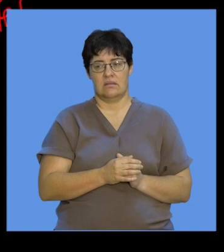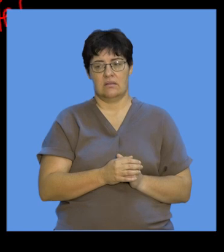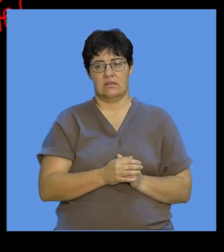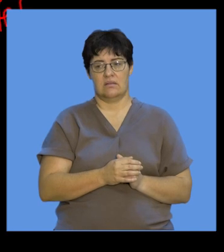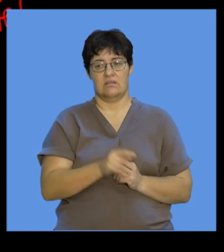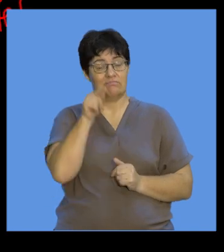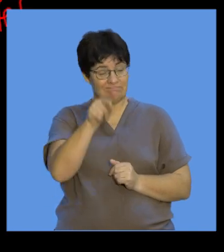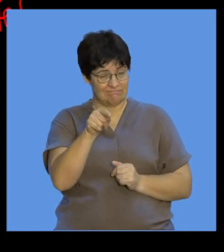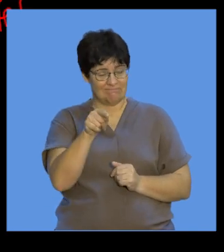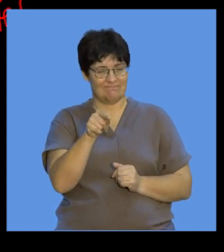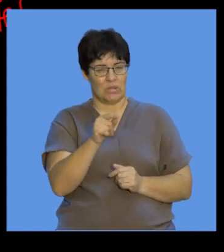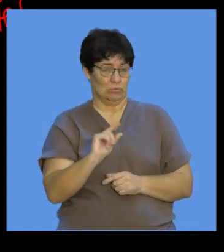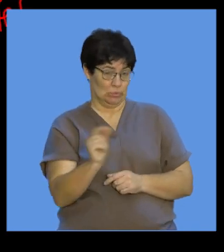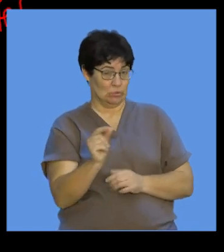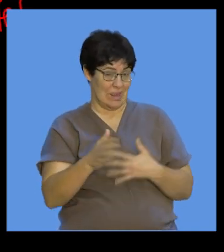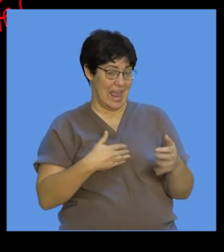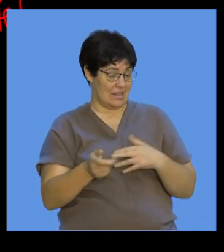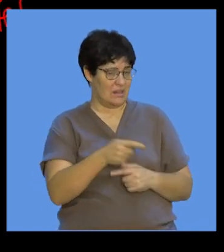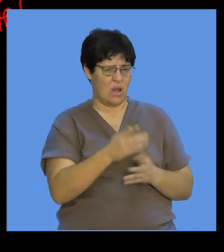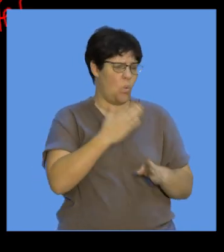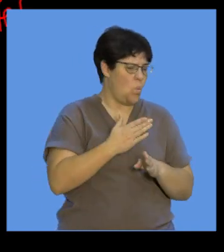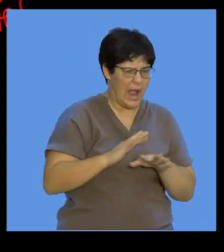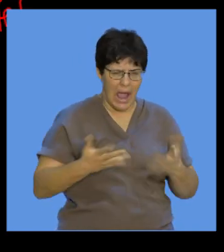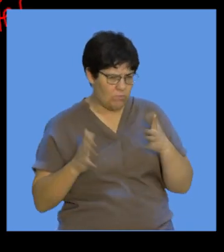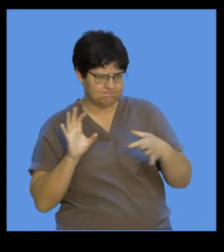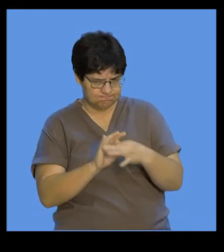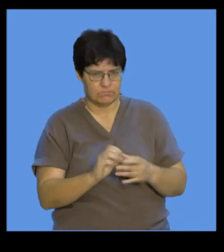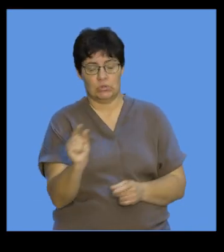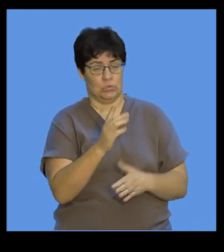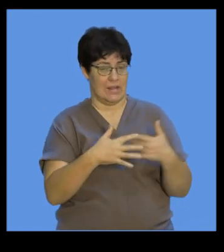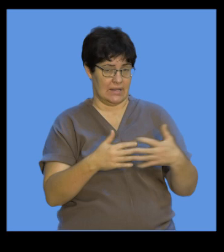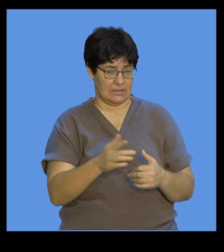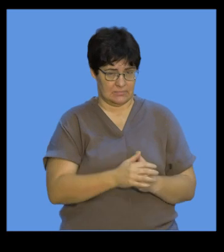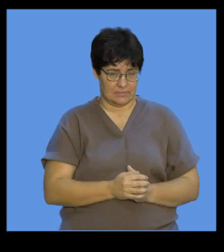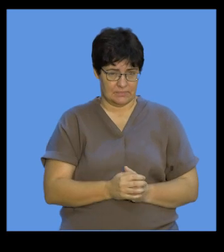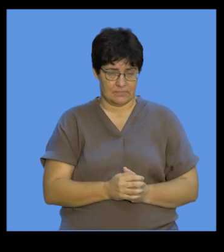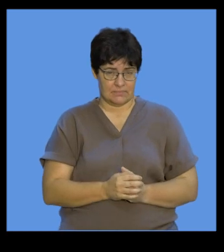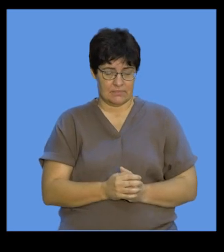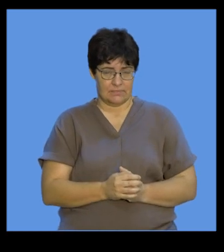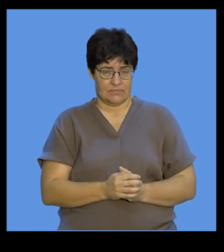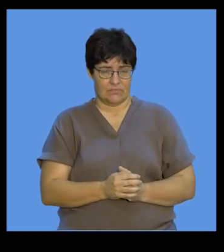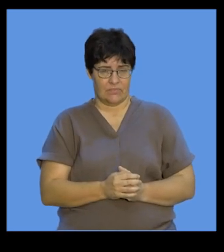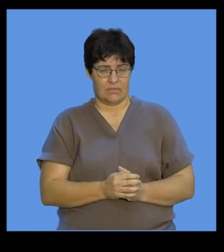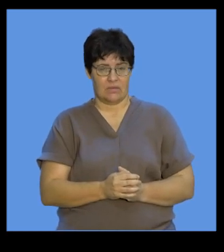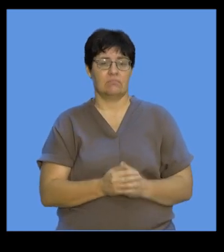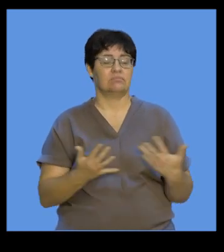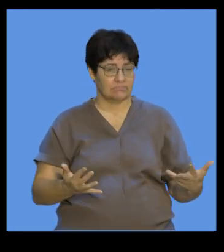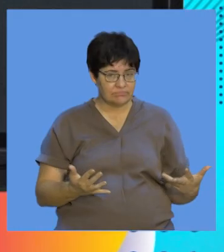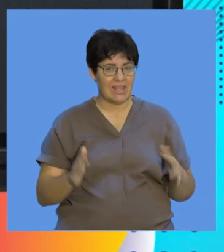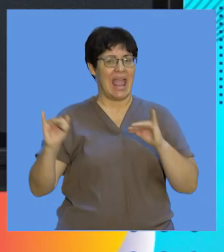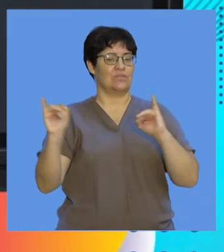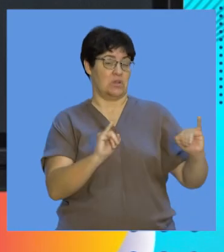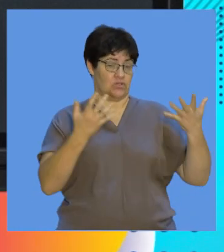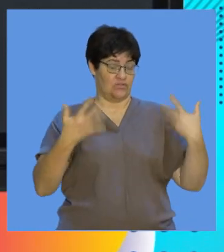we're going to deal with that soon and how we work with that, okay? So, we've had a bit of an